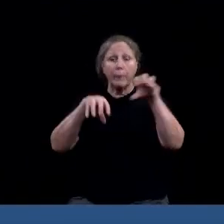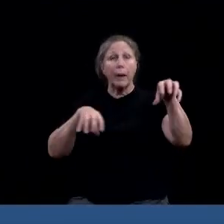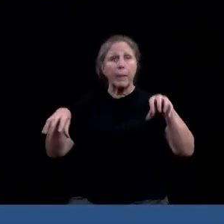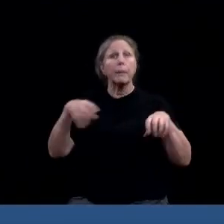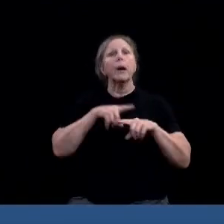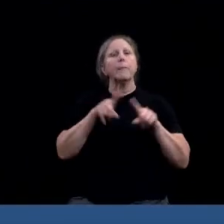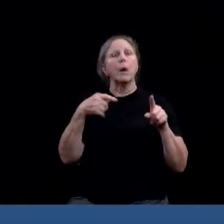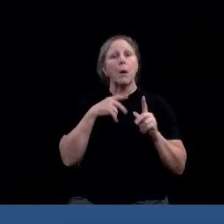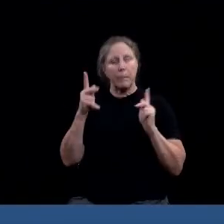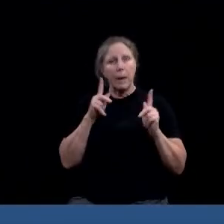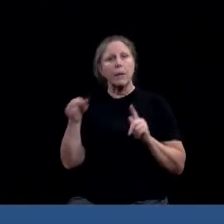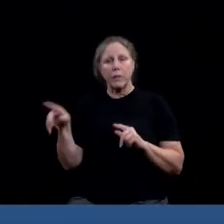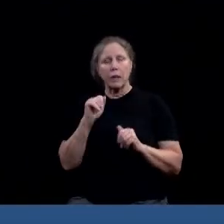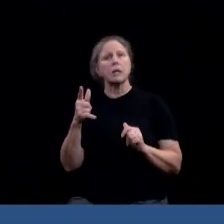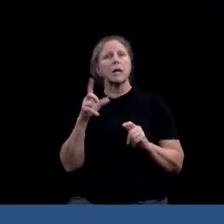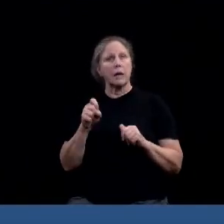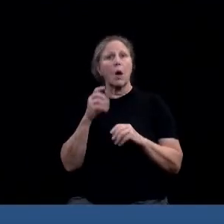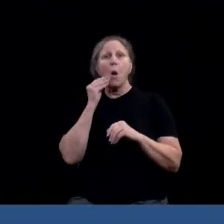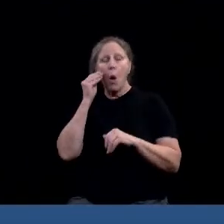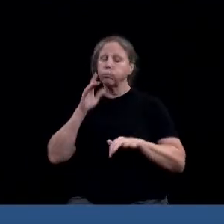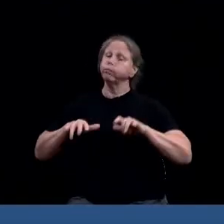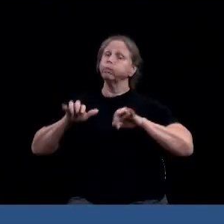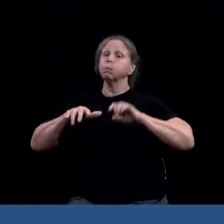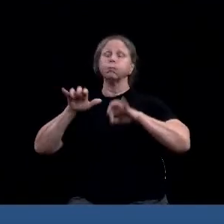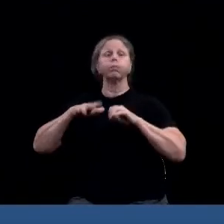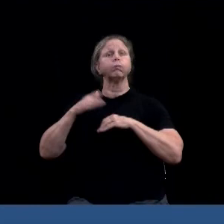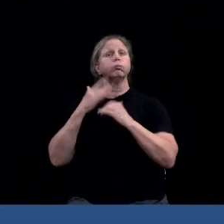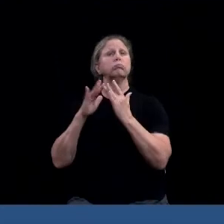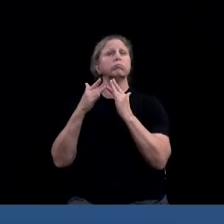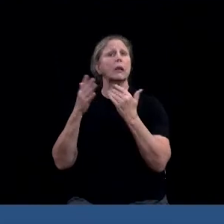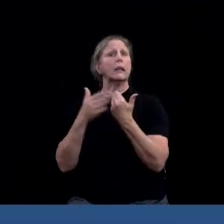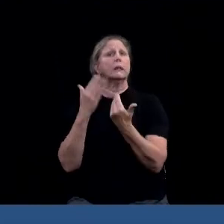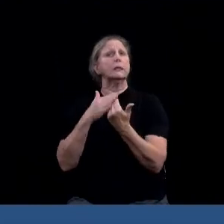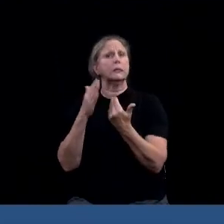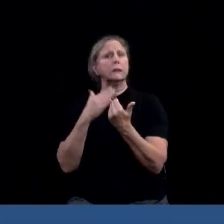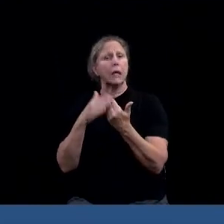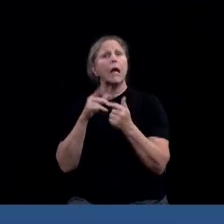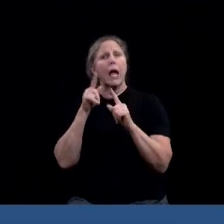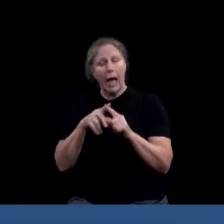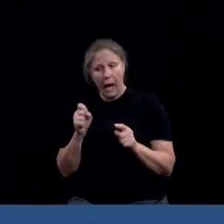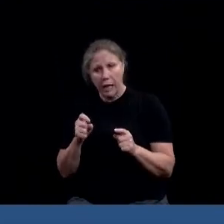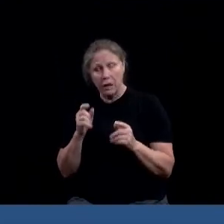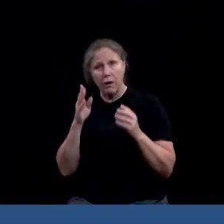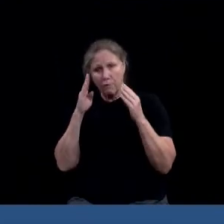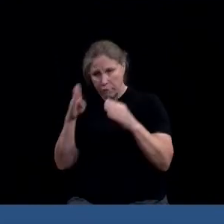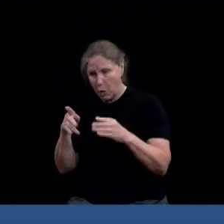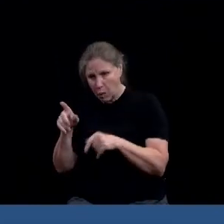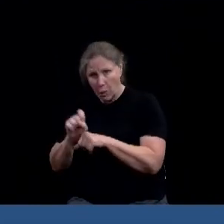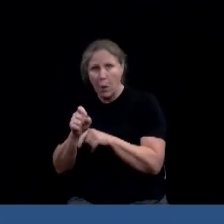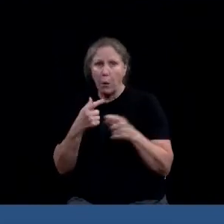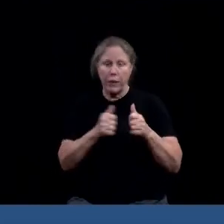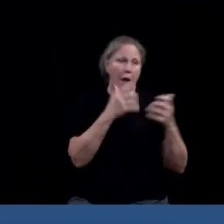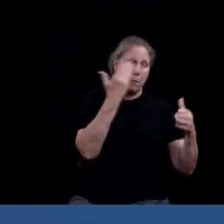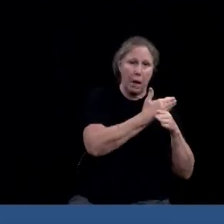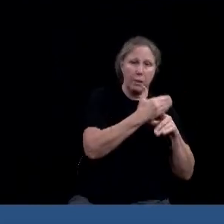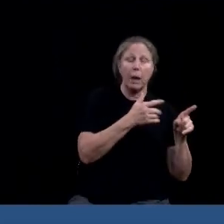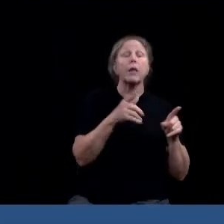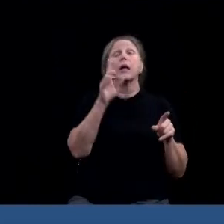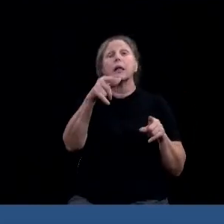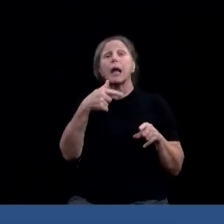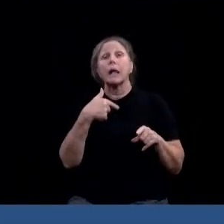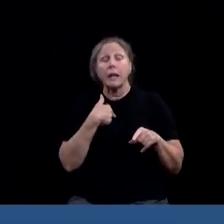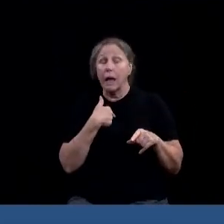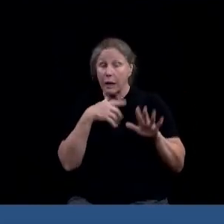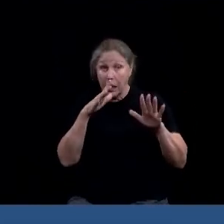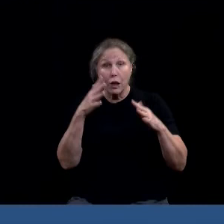as necessary and be able to concentrate the way they need to. I'm not going to be able to control noise. It's a given,